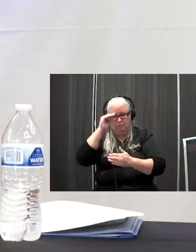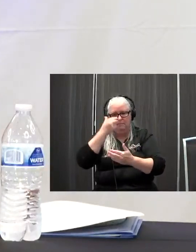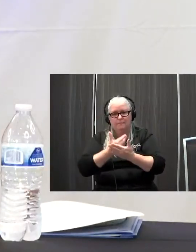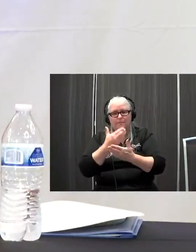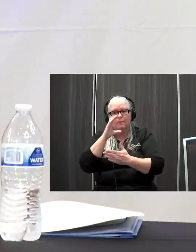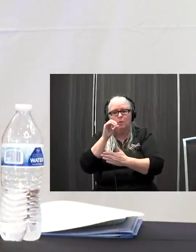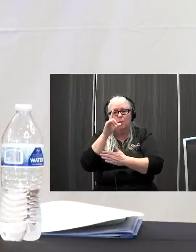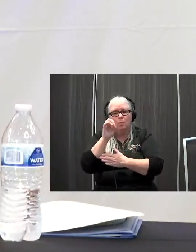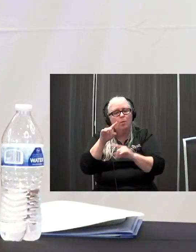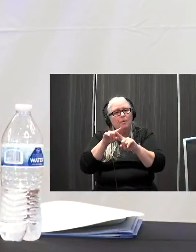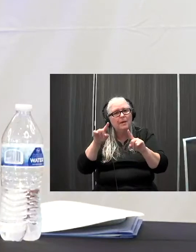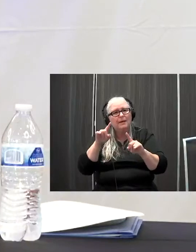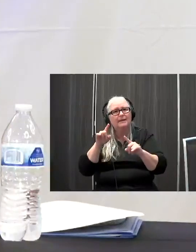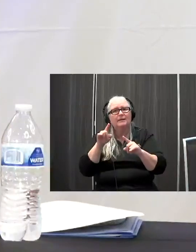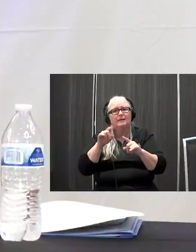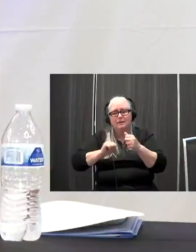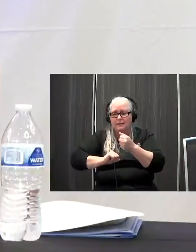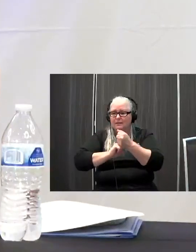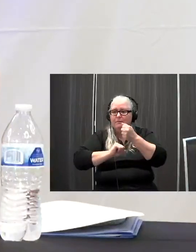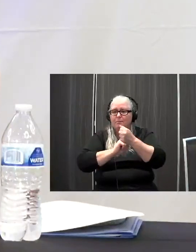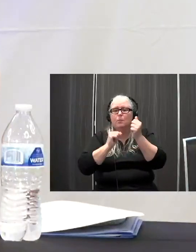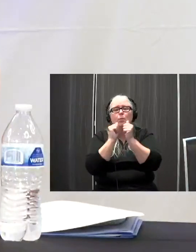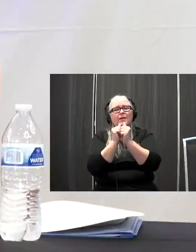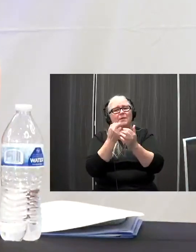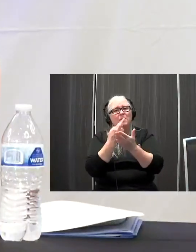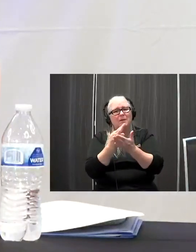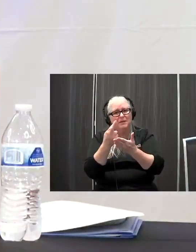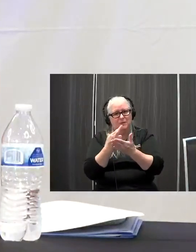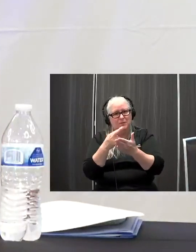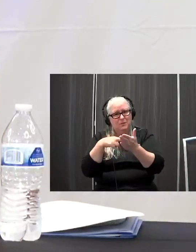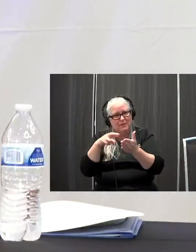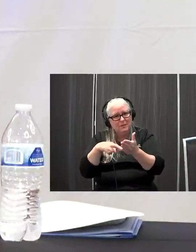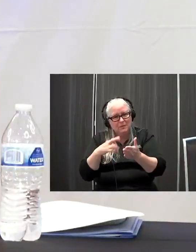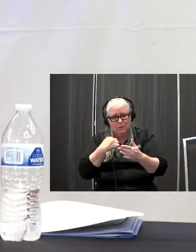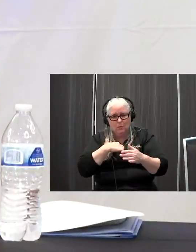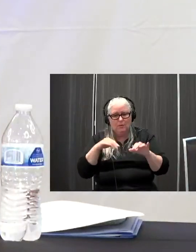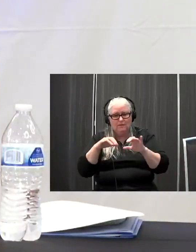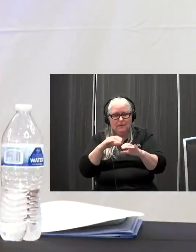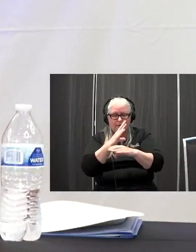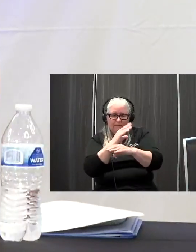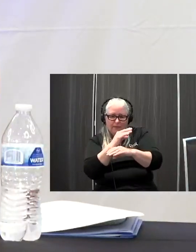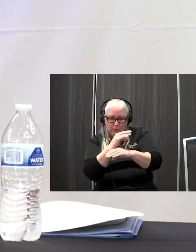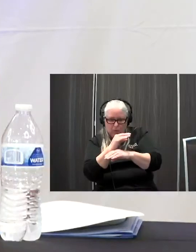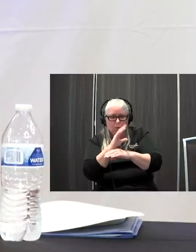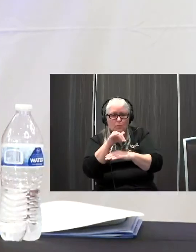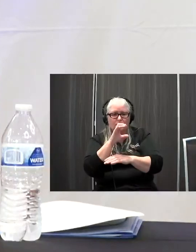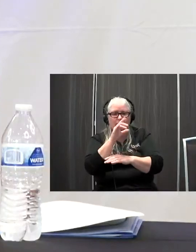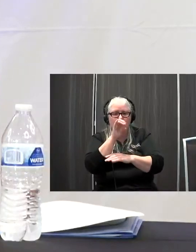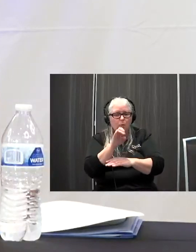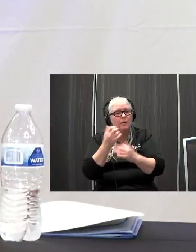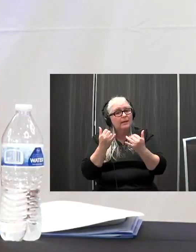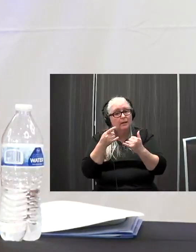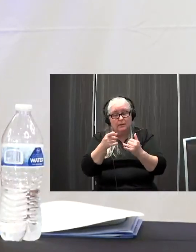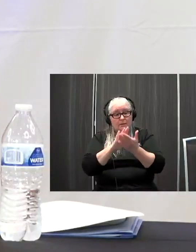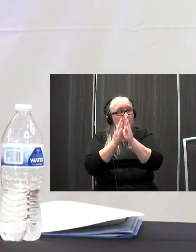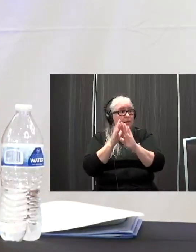expand that it's backed by research. We've also done videos of Cole in different settings. And now that he's getting